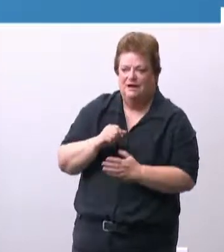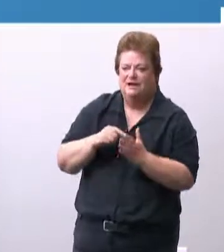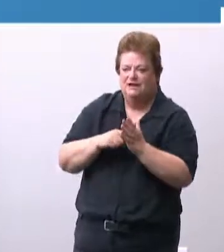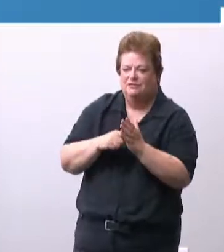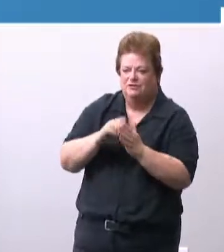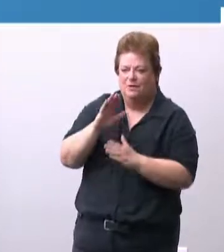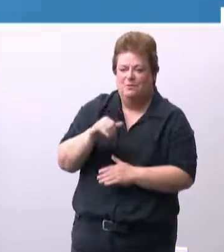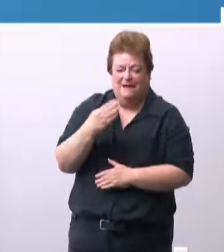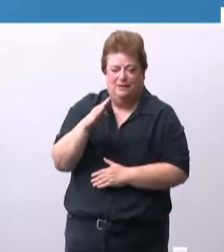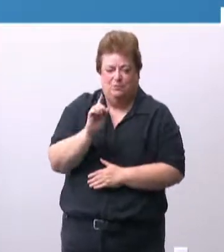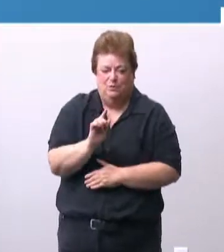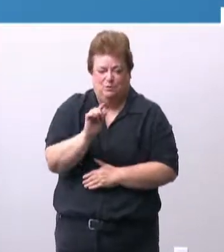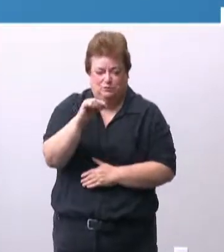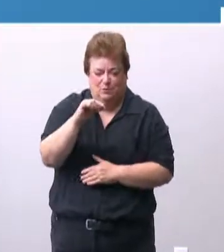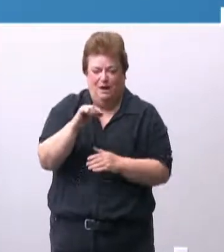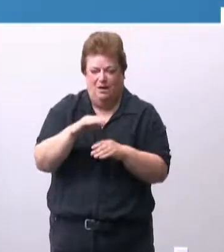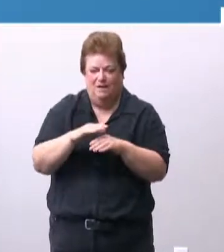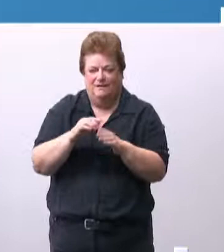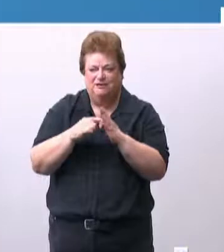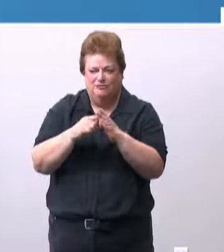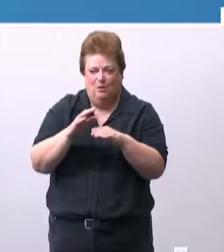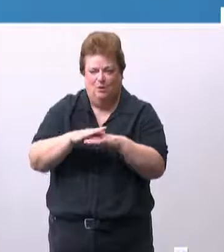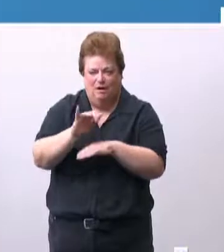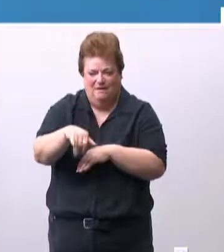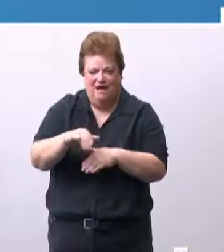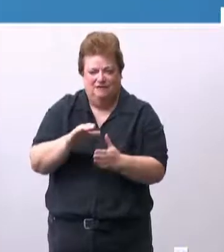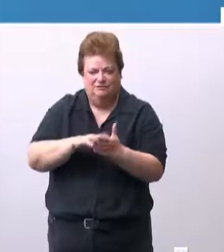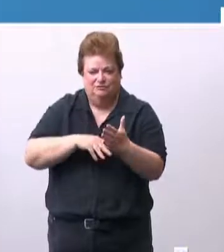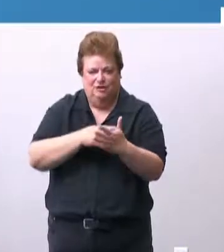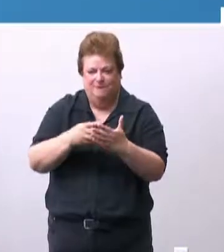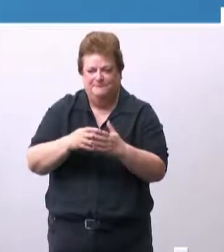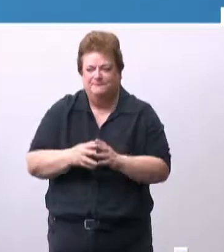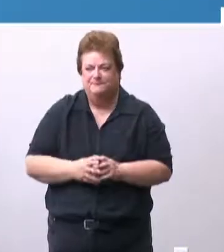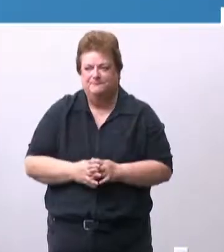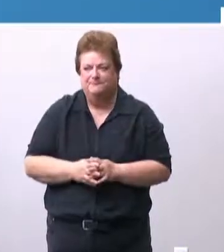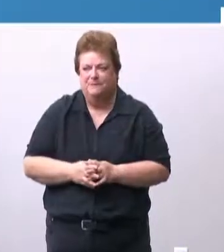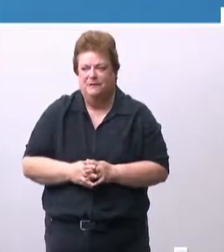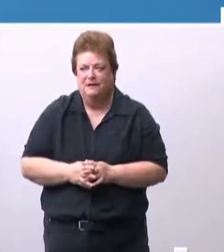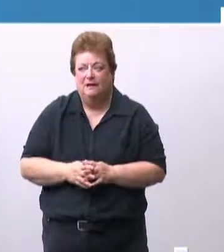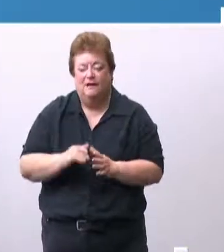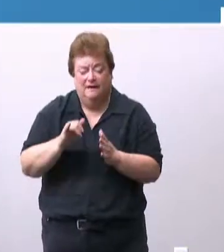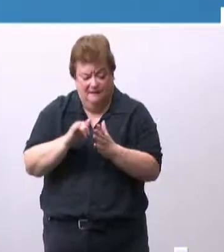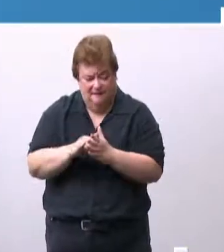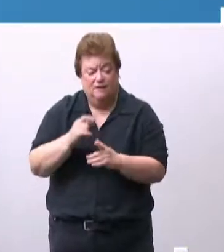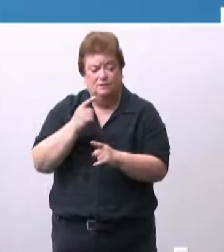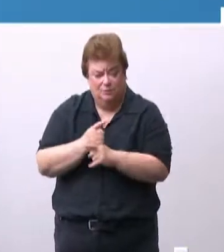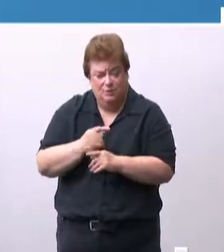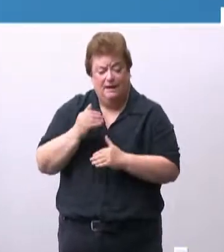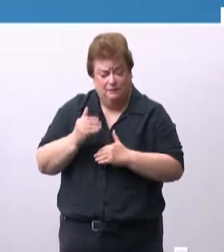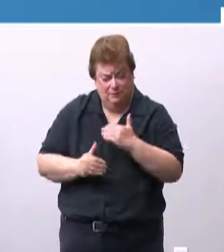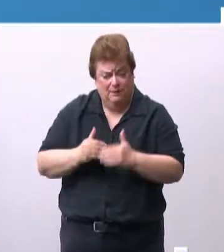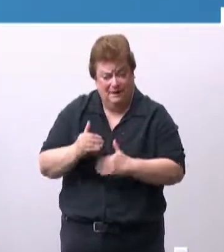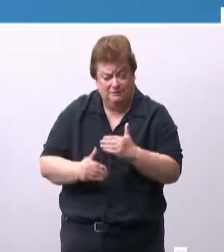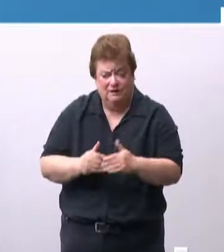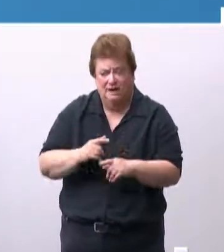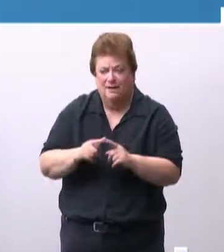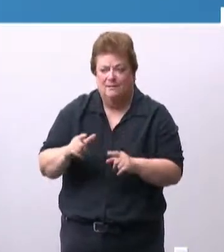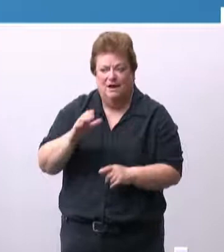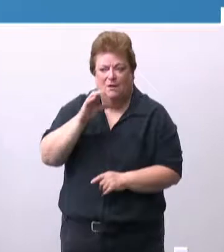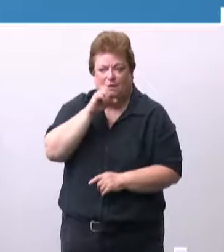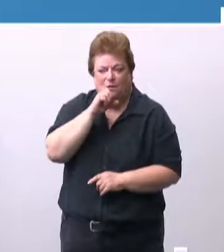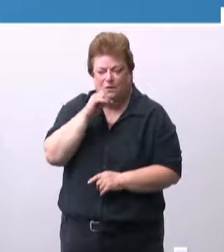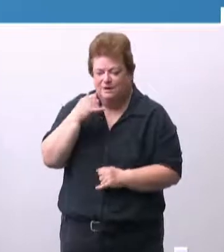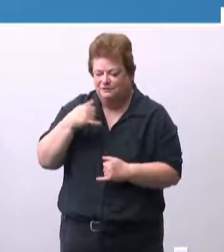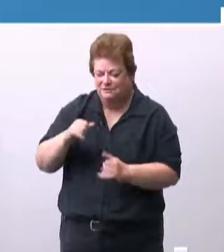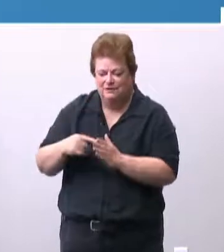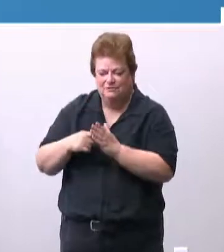blue square outlined in red on the chart. This is a move in the right direction. However, orange indicates that the